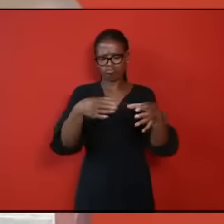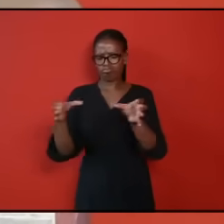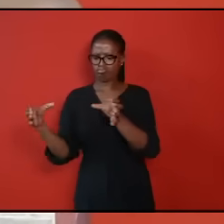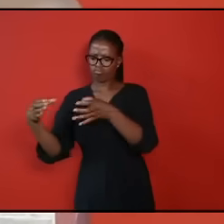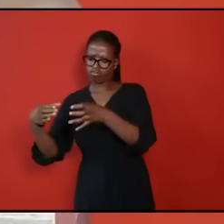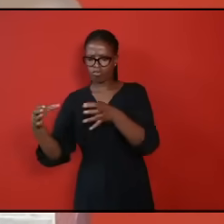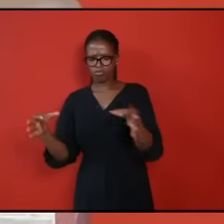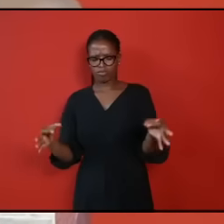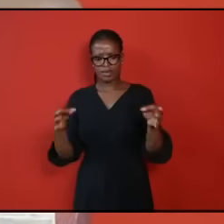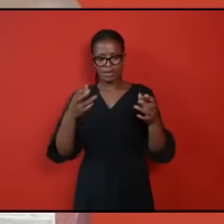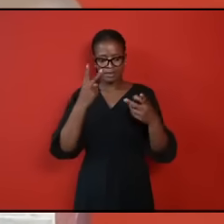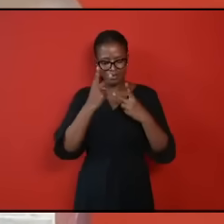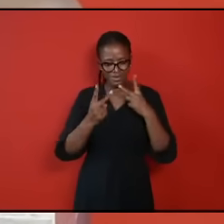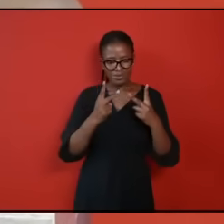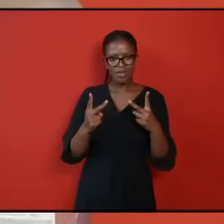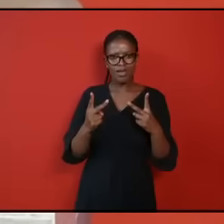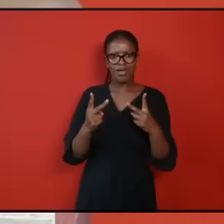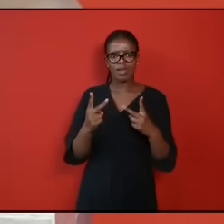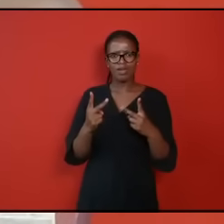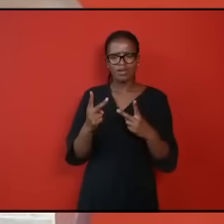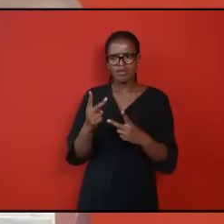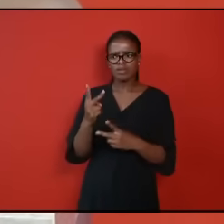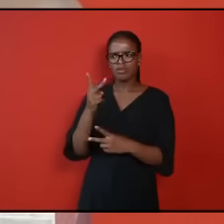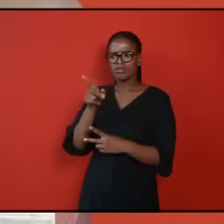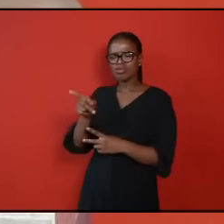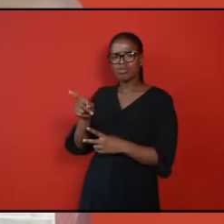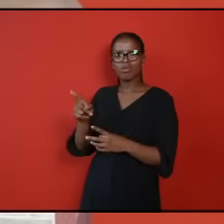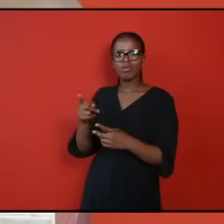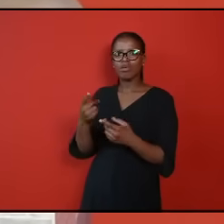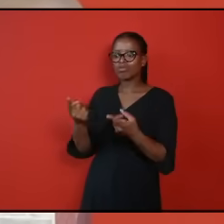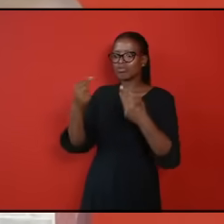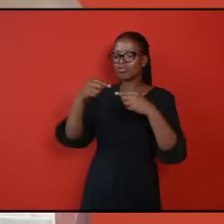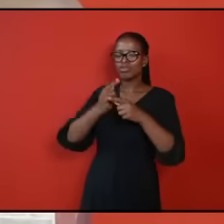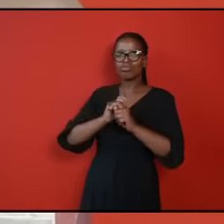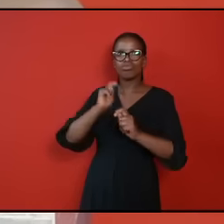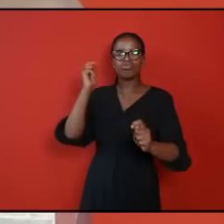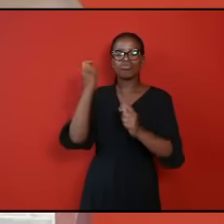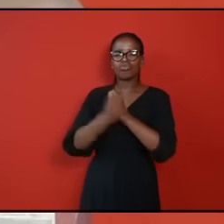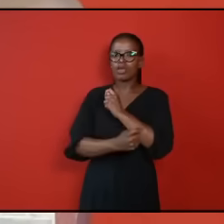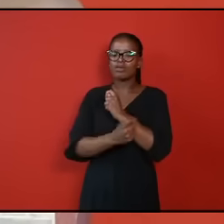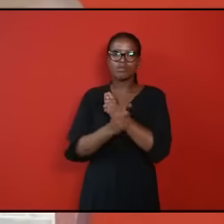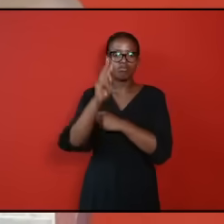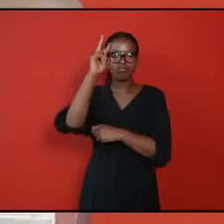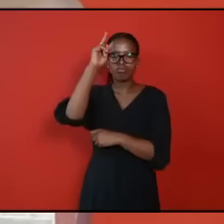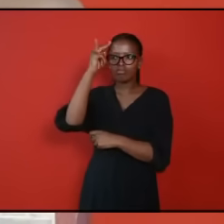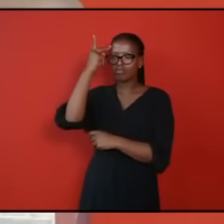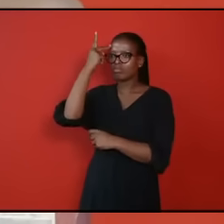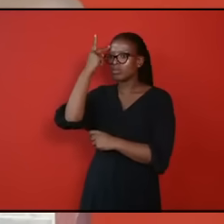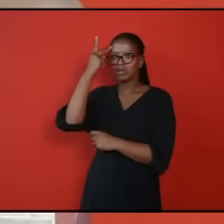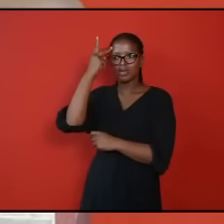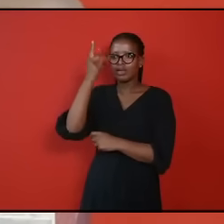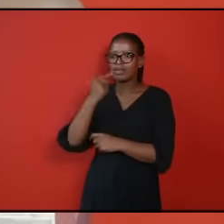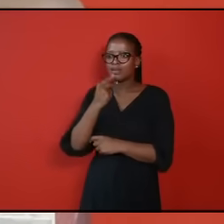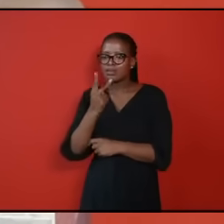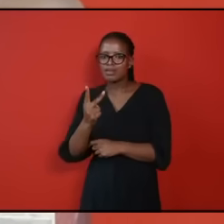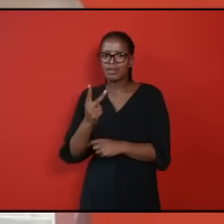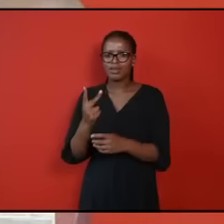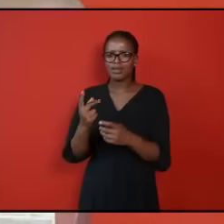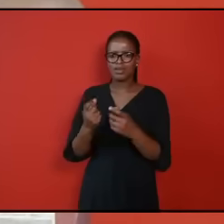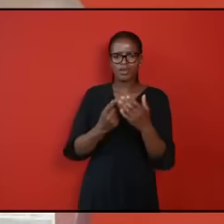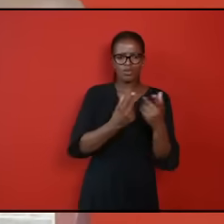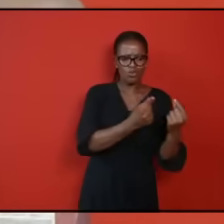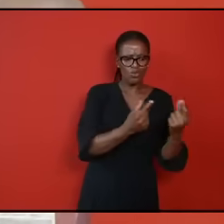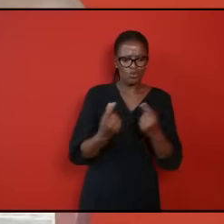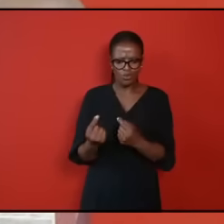he became a completely different person. Like, This thing cannot be done in a way these people